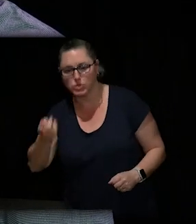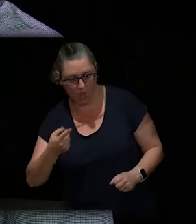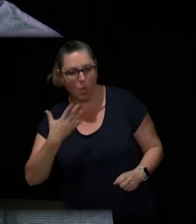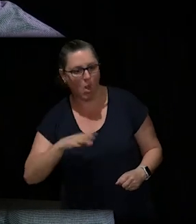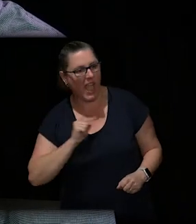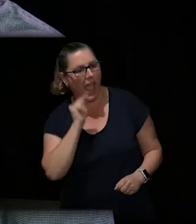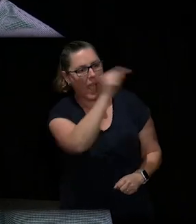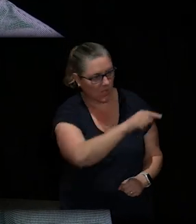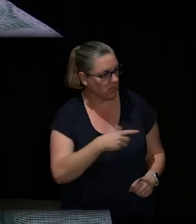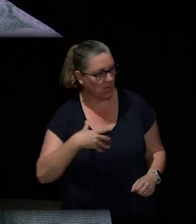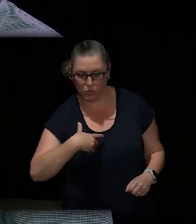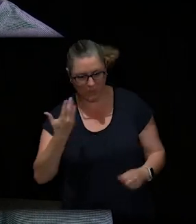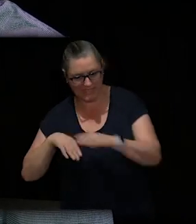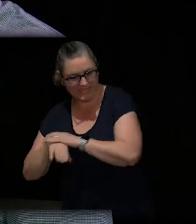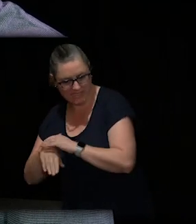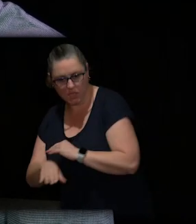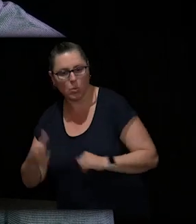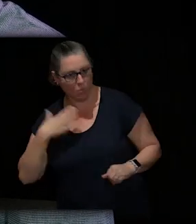it outside because it's more optimistic out there."